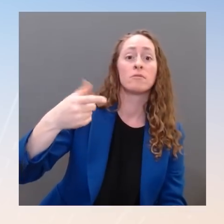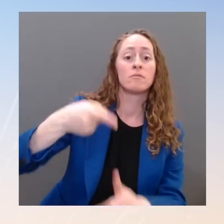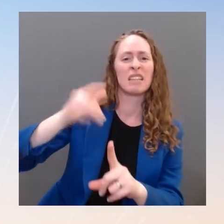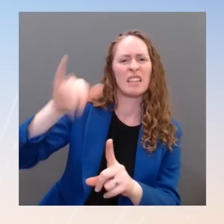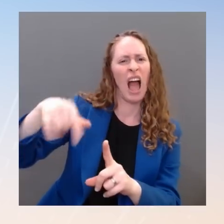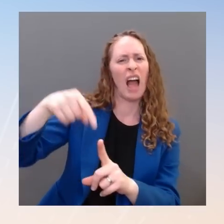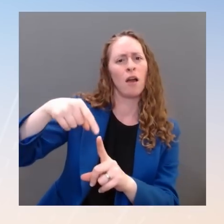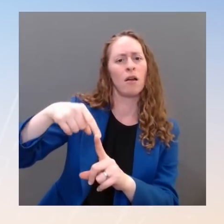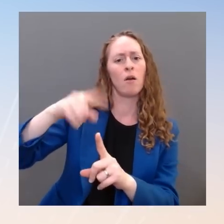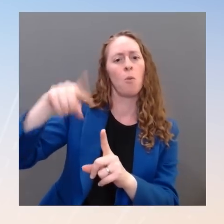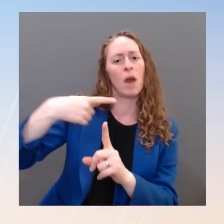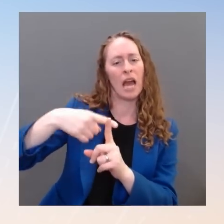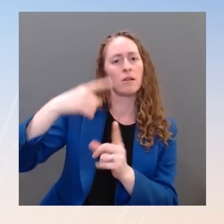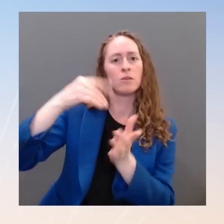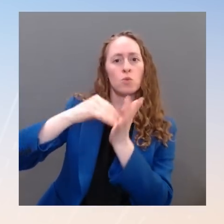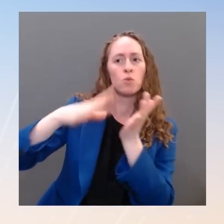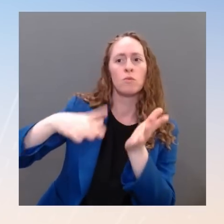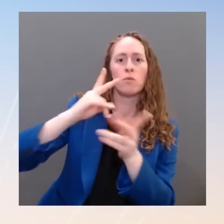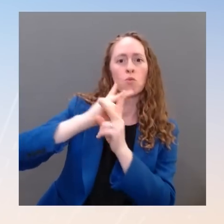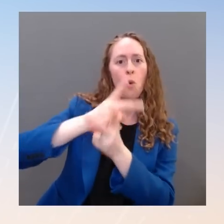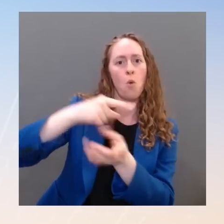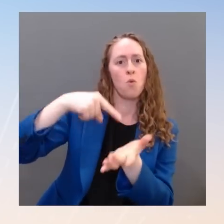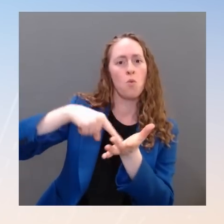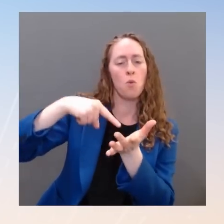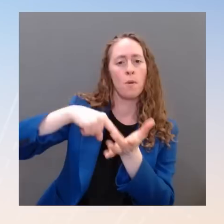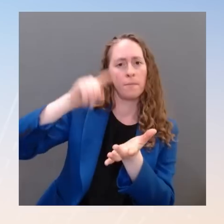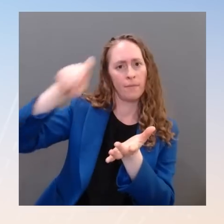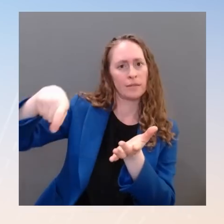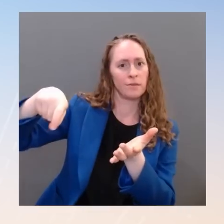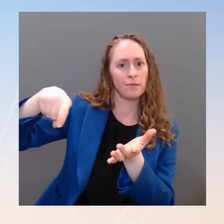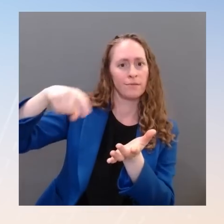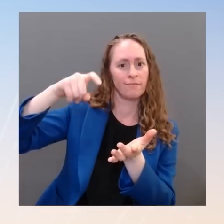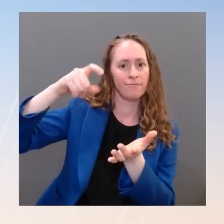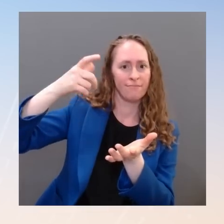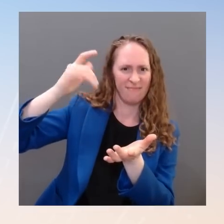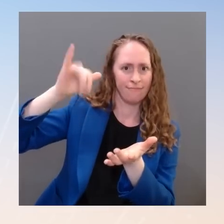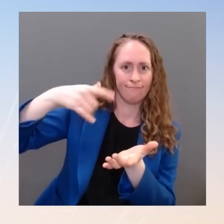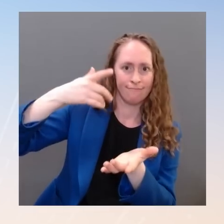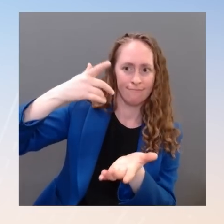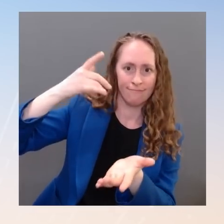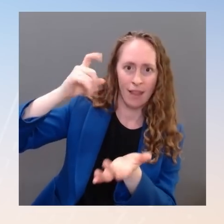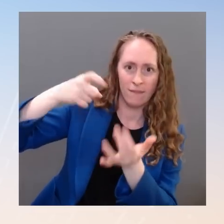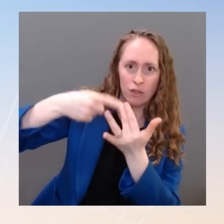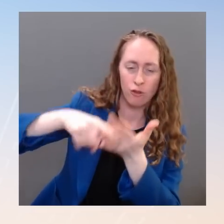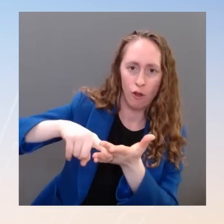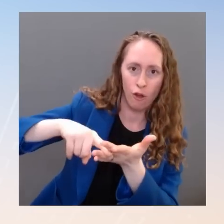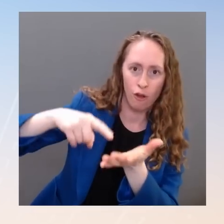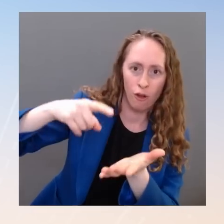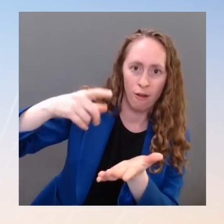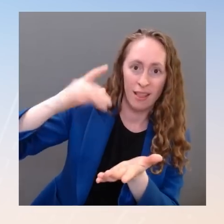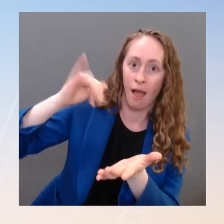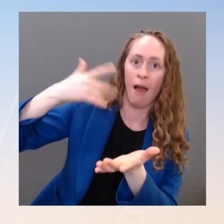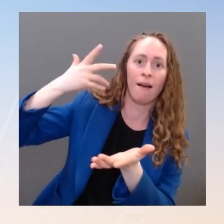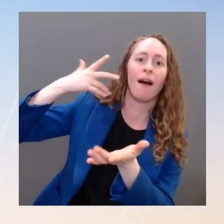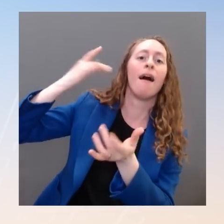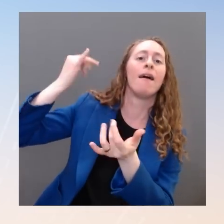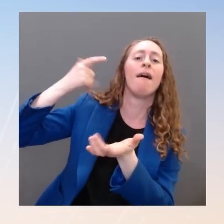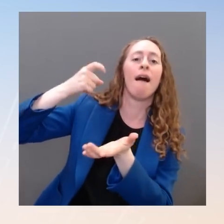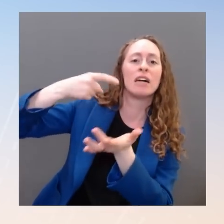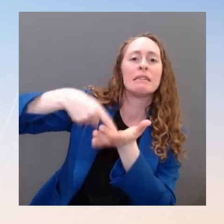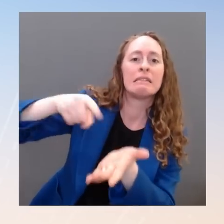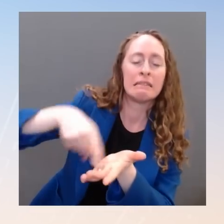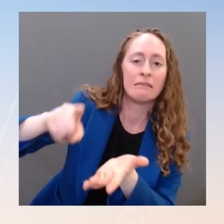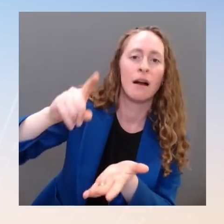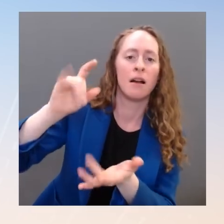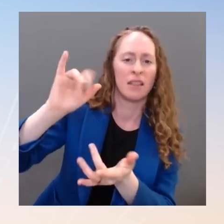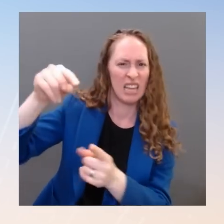that it was extended through. So it was more about making a decision before then. We always like to beat timelines here, you know. So